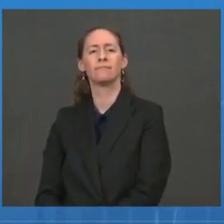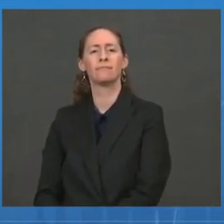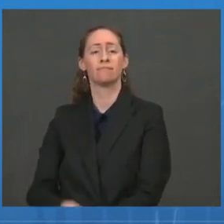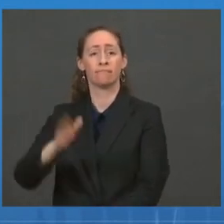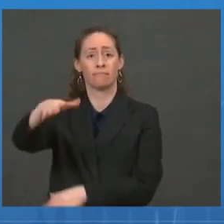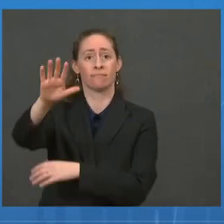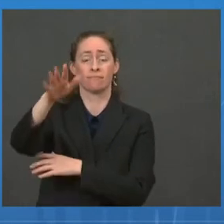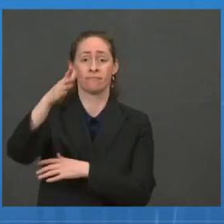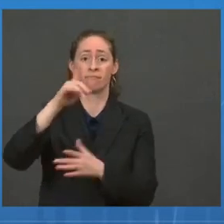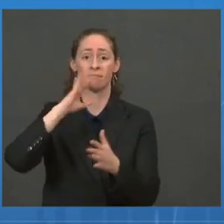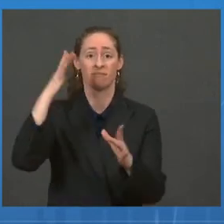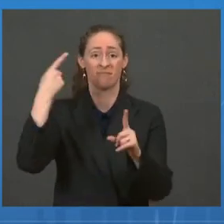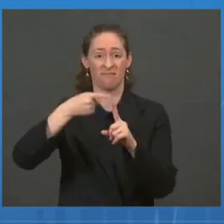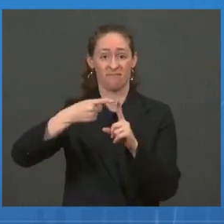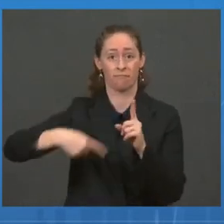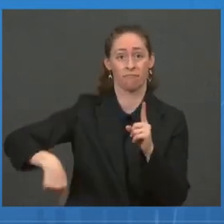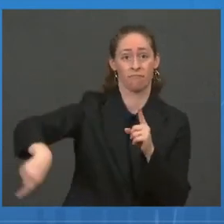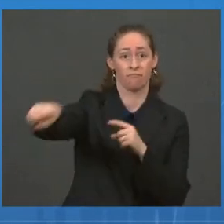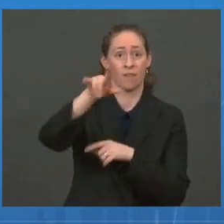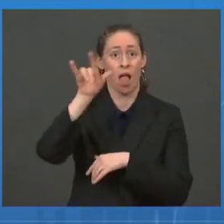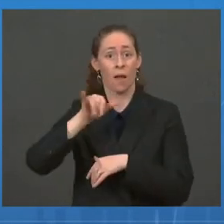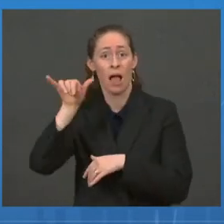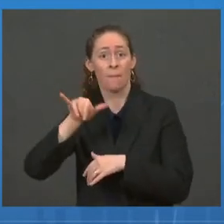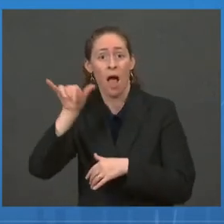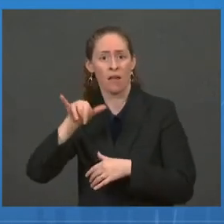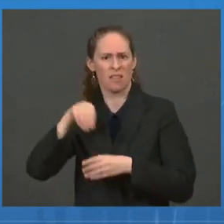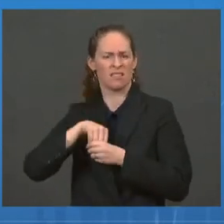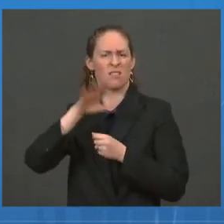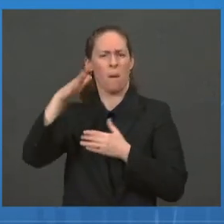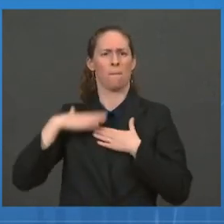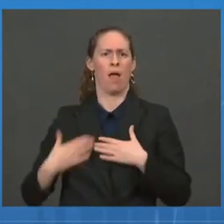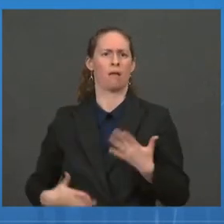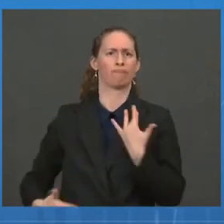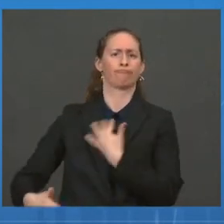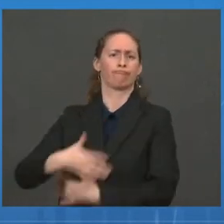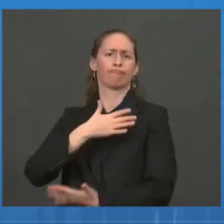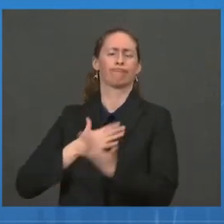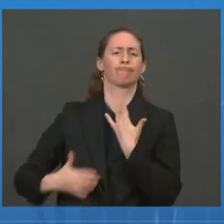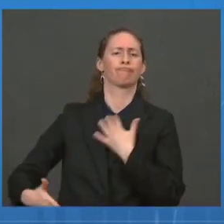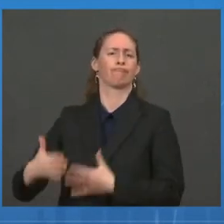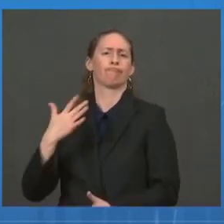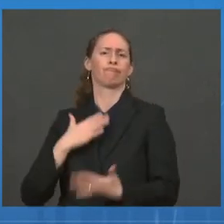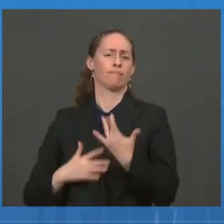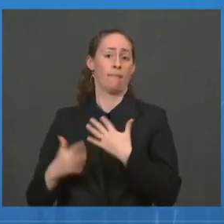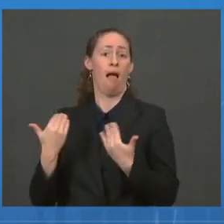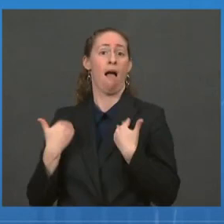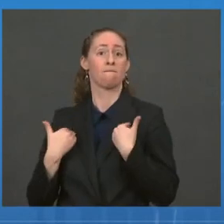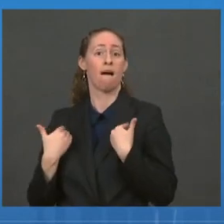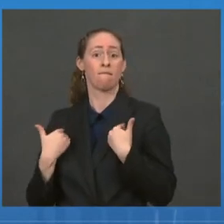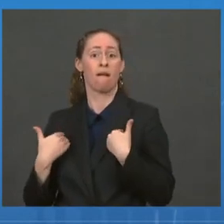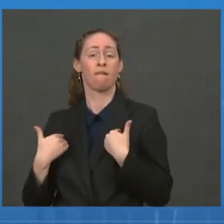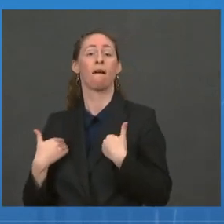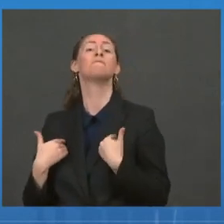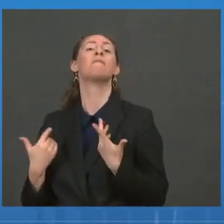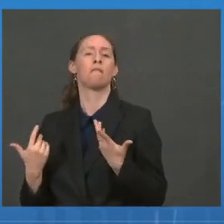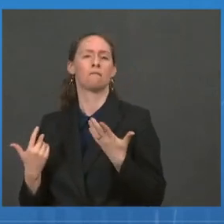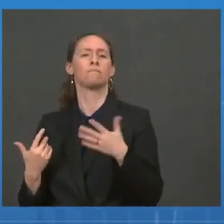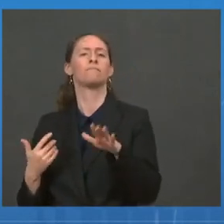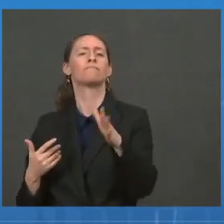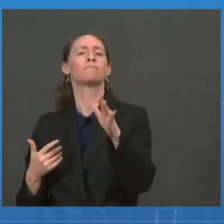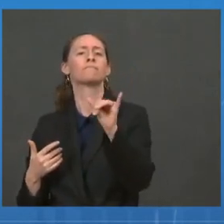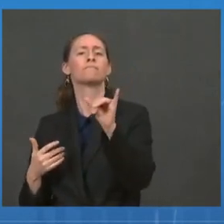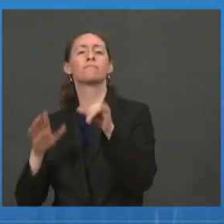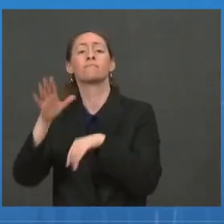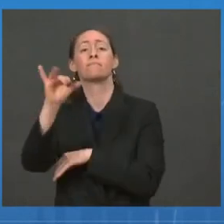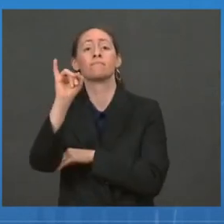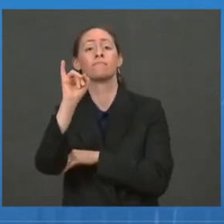it you get a level so high that even if the mutations of various variants